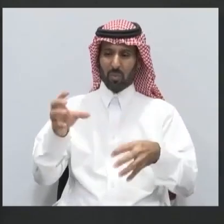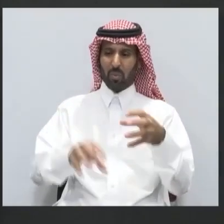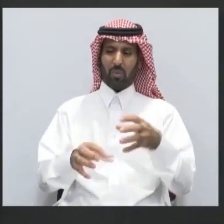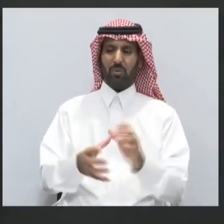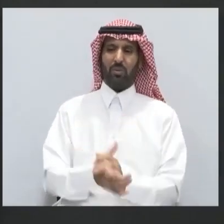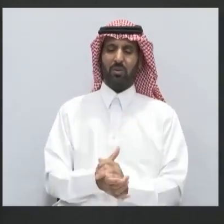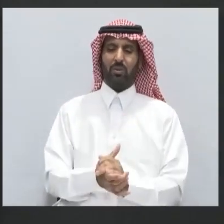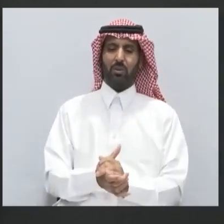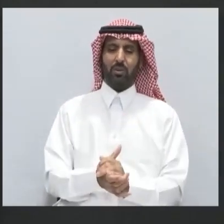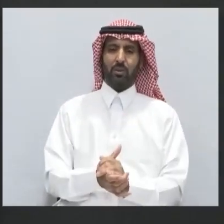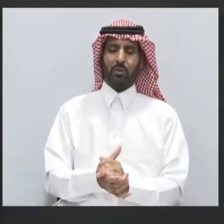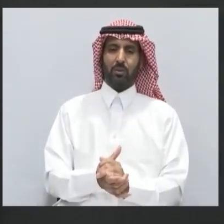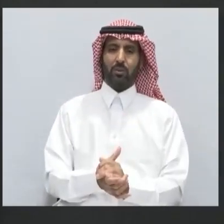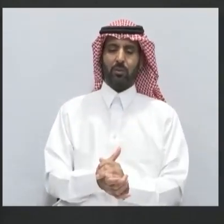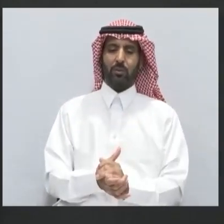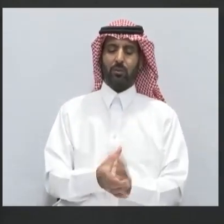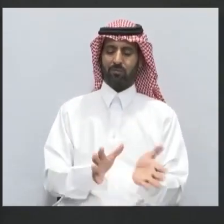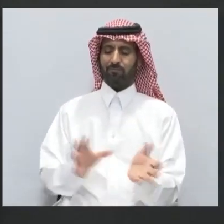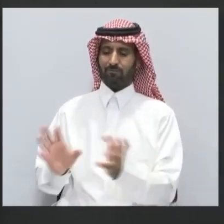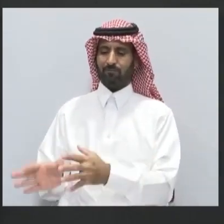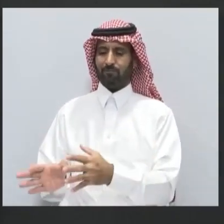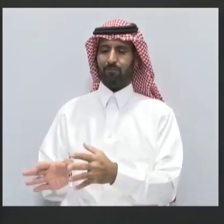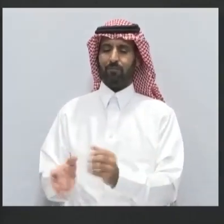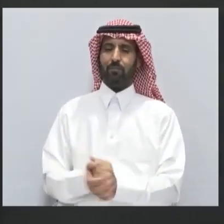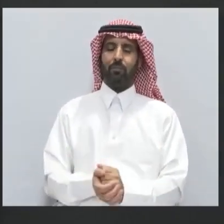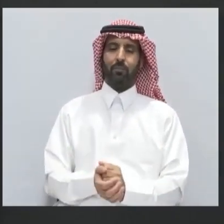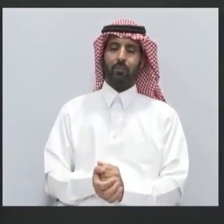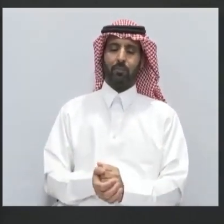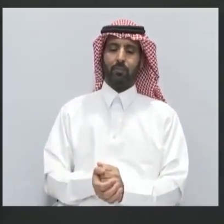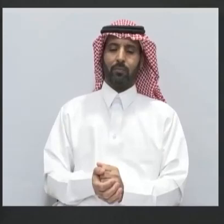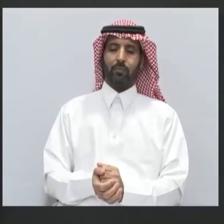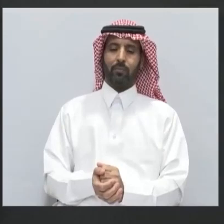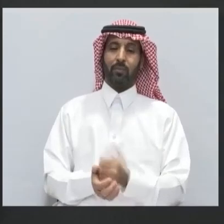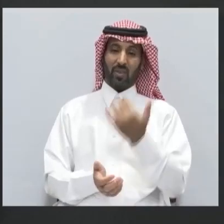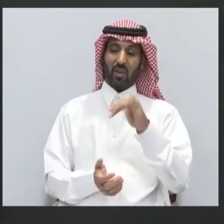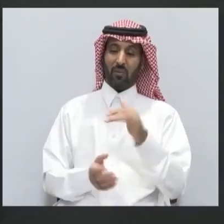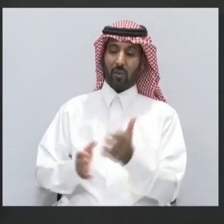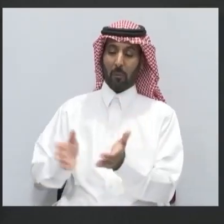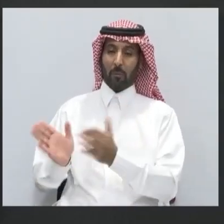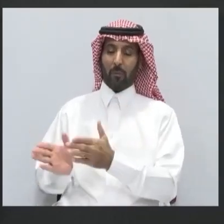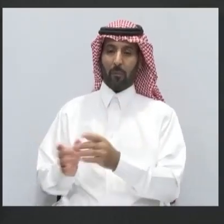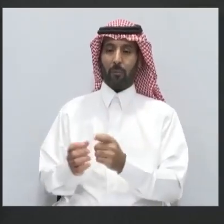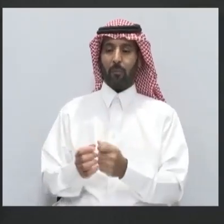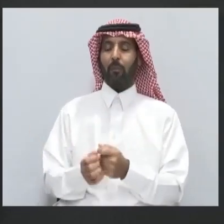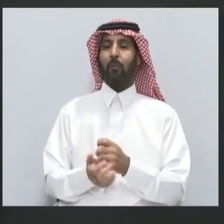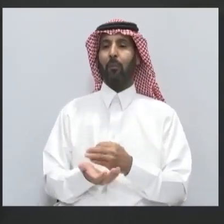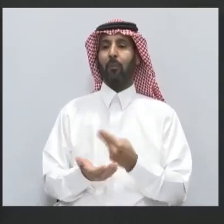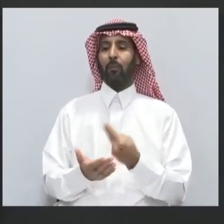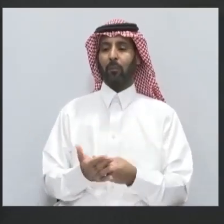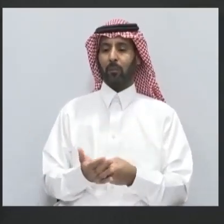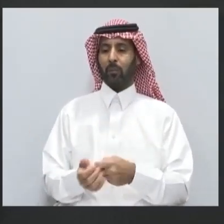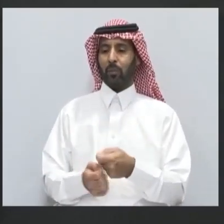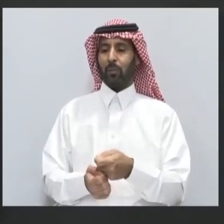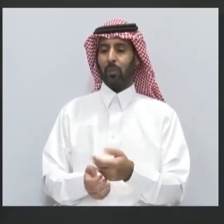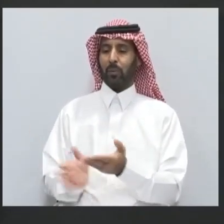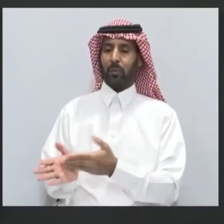money. So they throw some of the money, actually half of the money, away just to